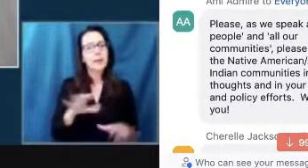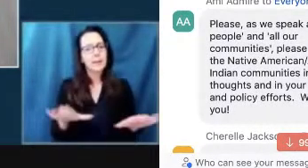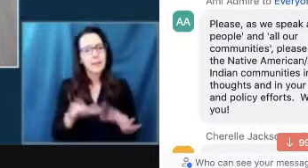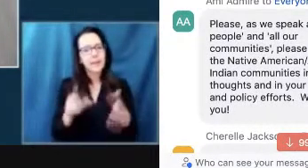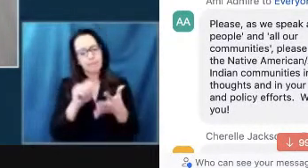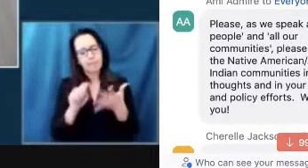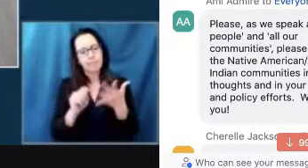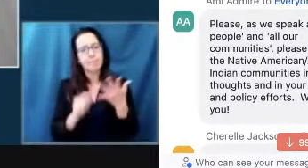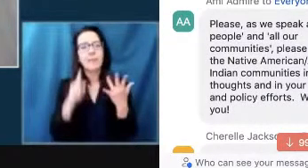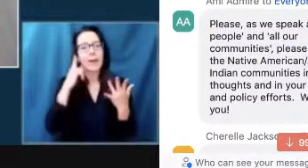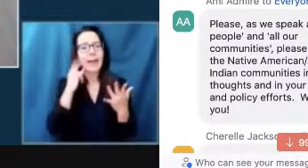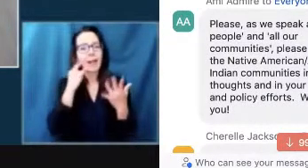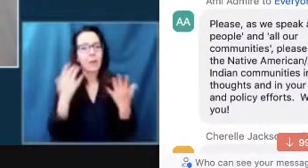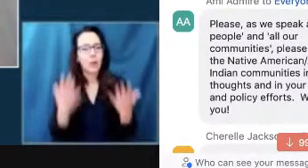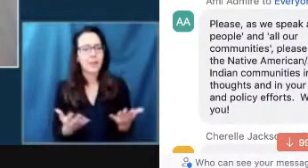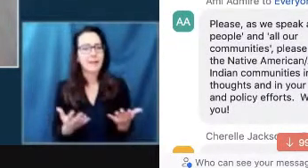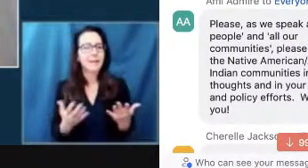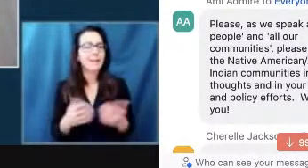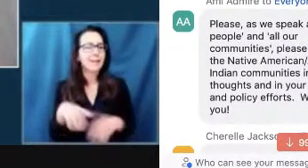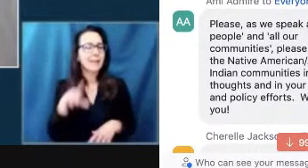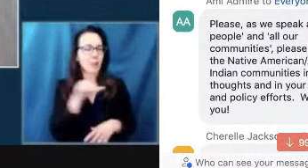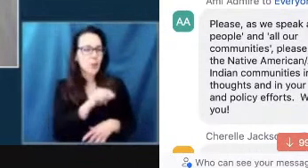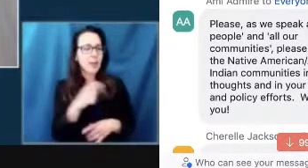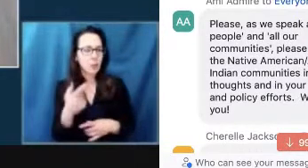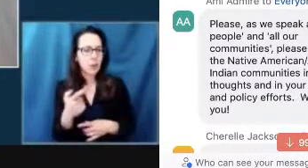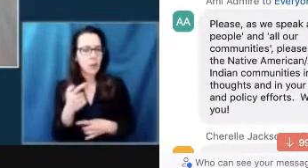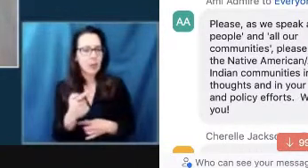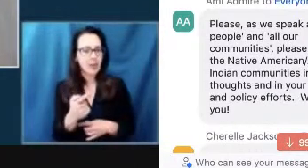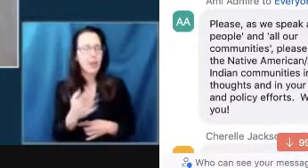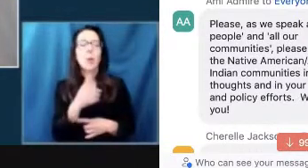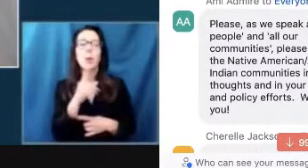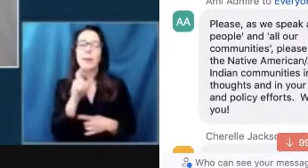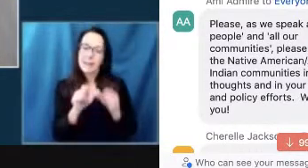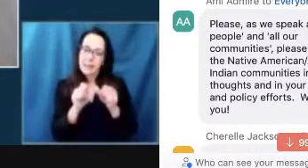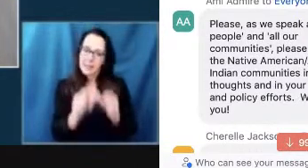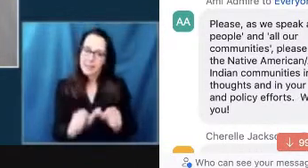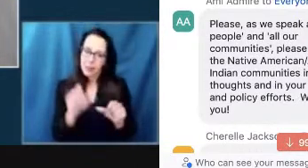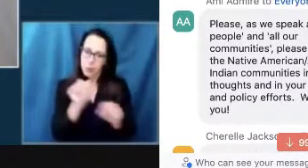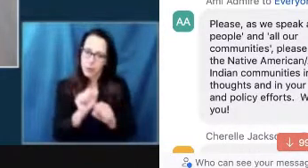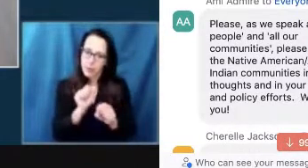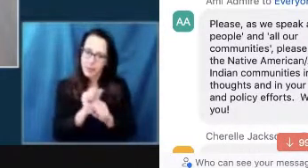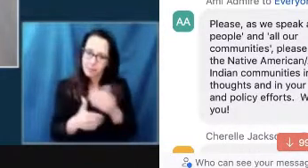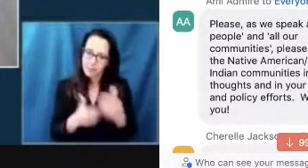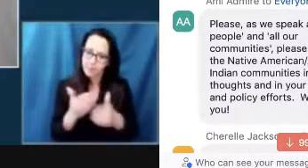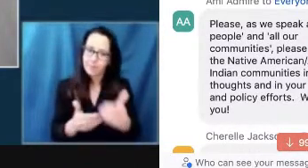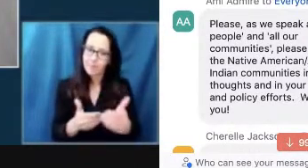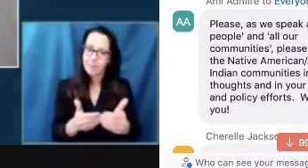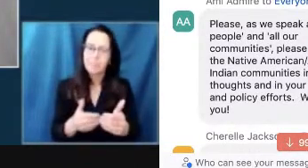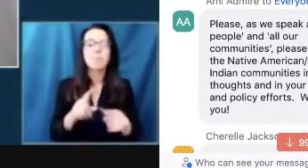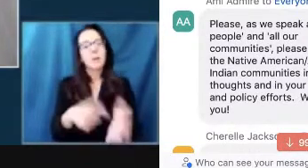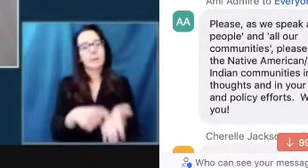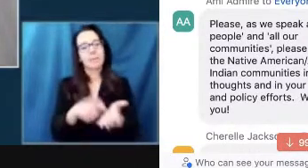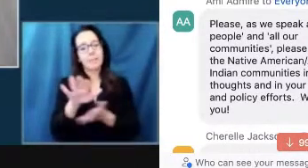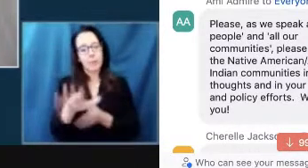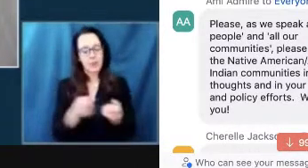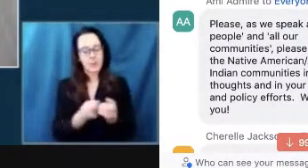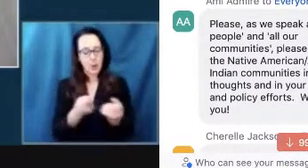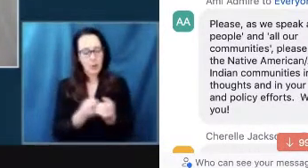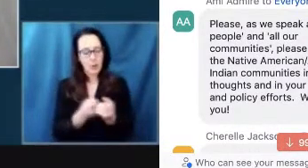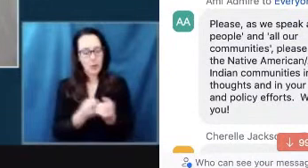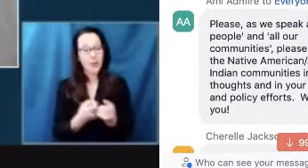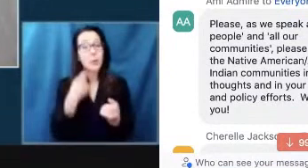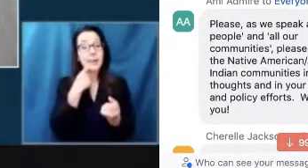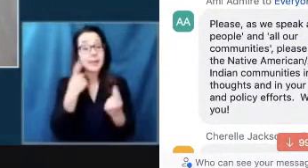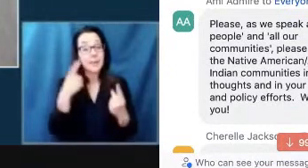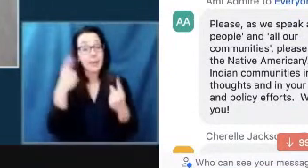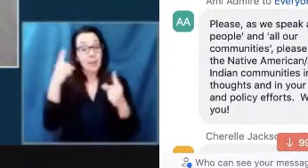we need to keep our state moving forward. It will take your support. Our recent accomplishments would have been impossible